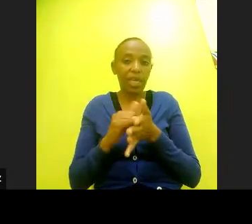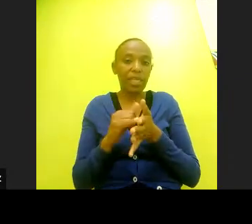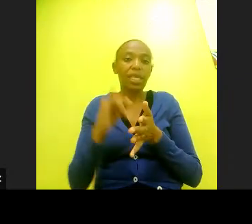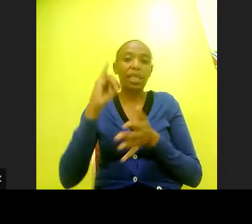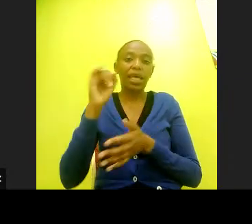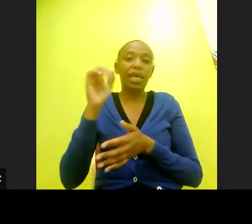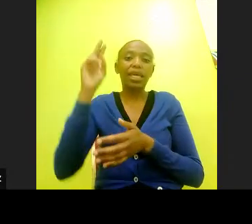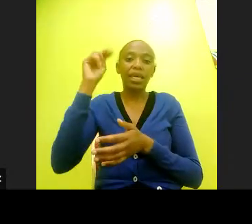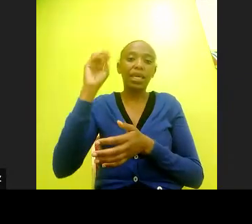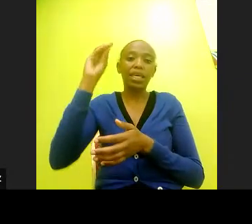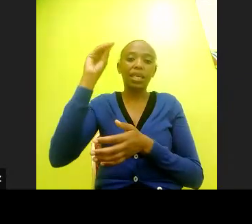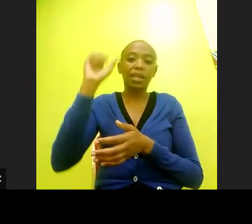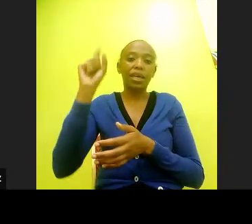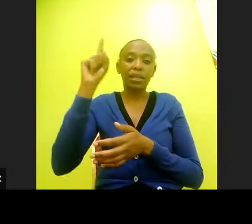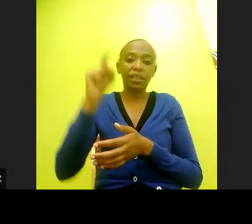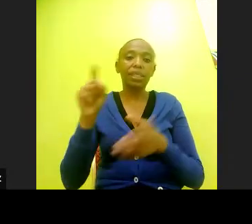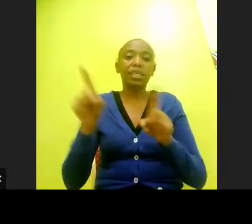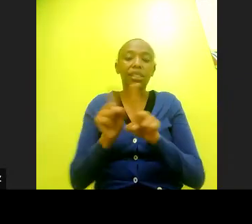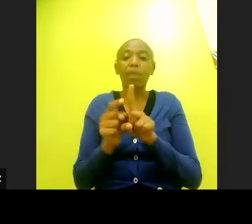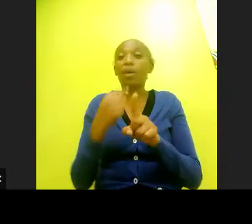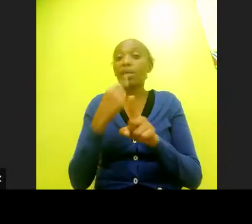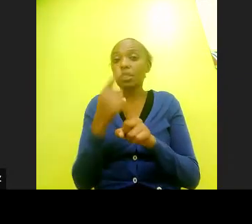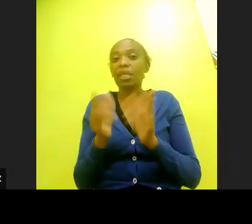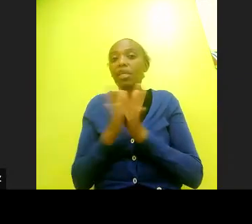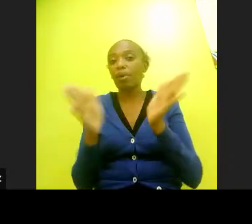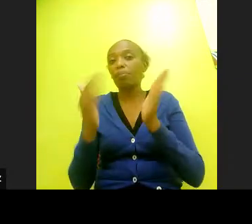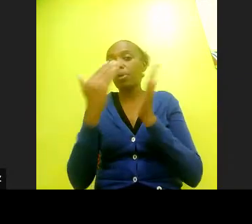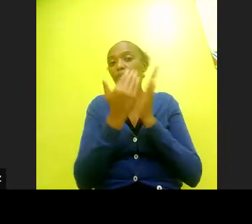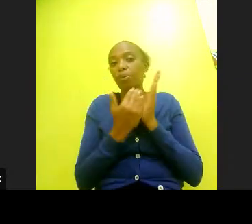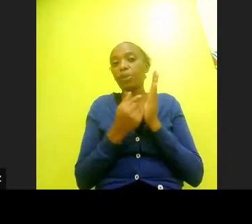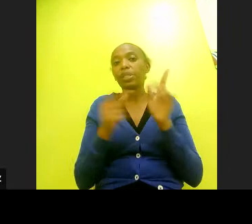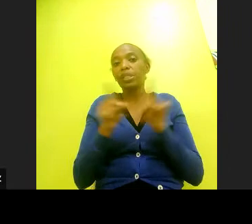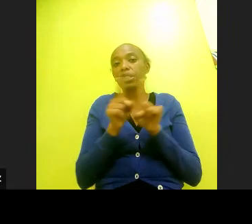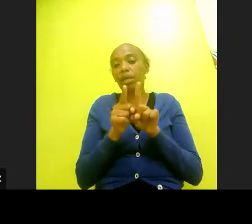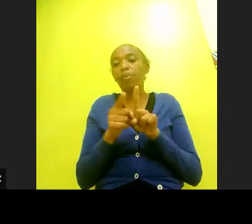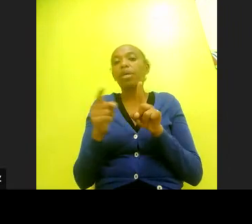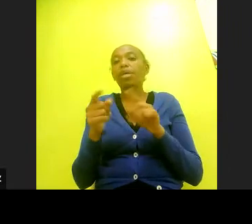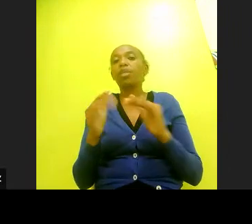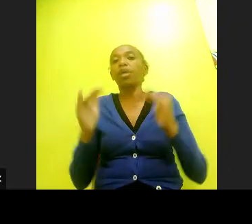to socialized and public programs and the need for adequate level of financing,